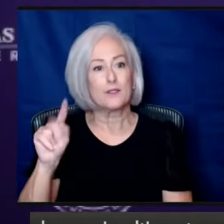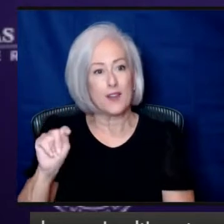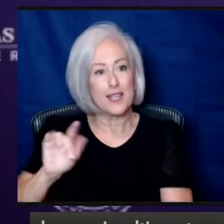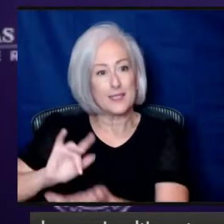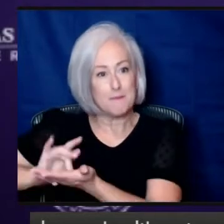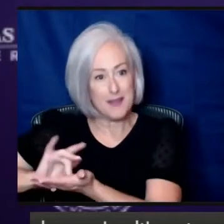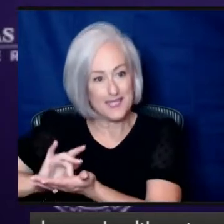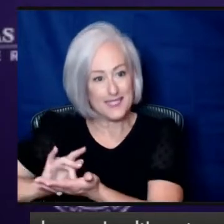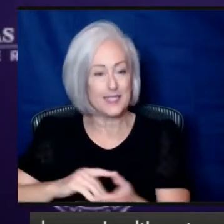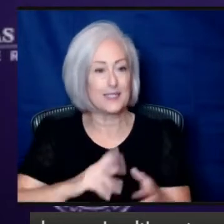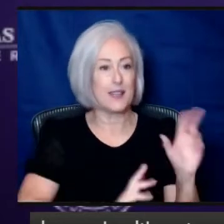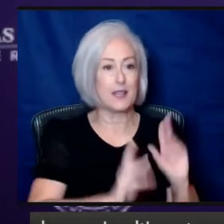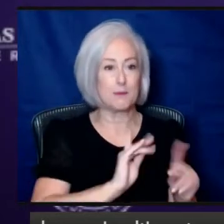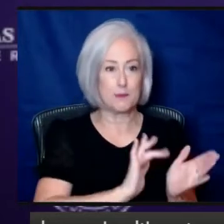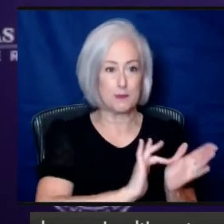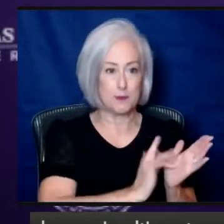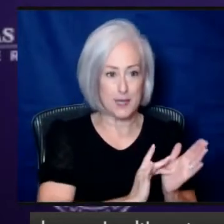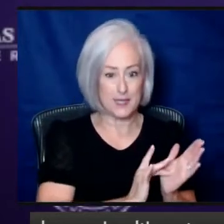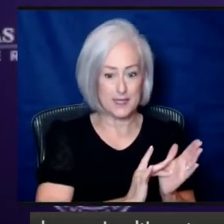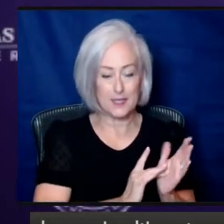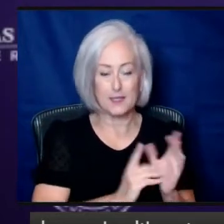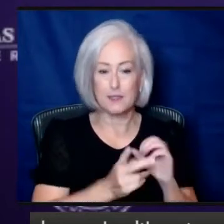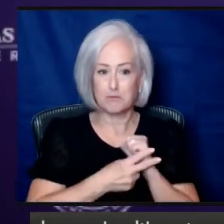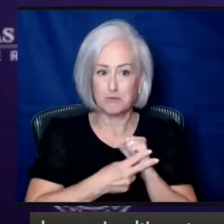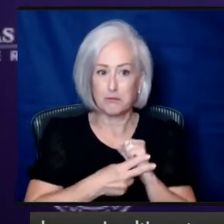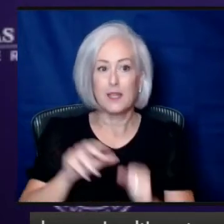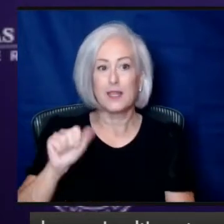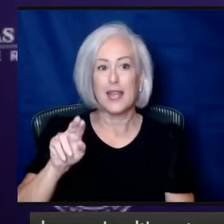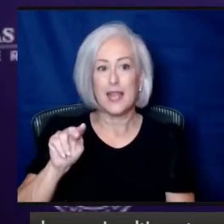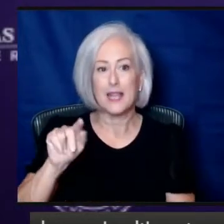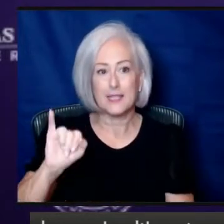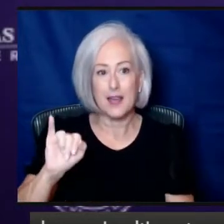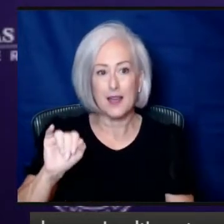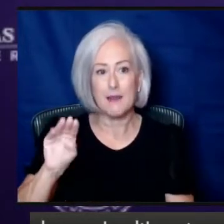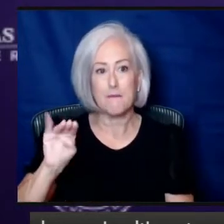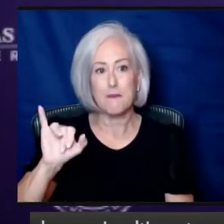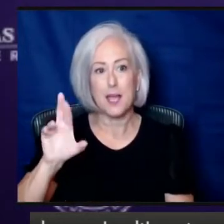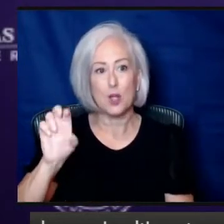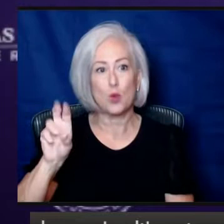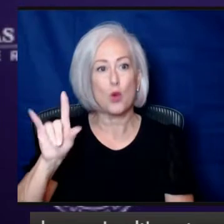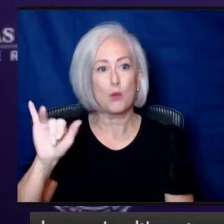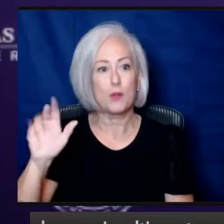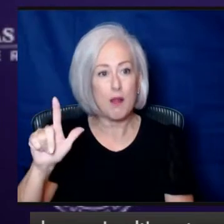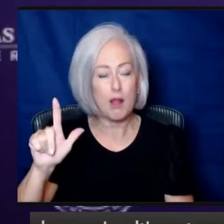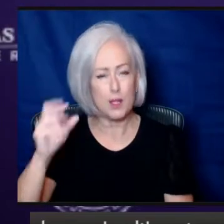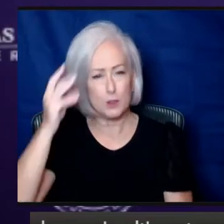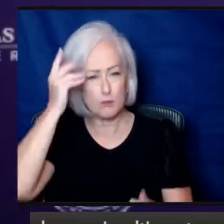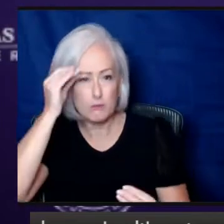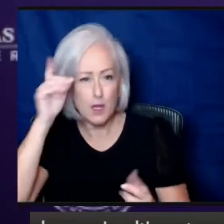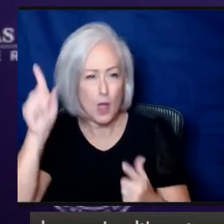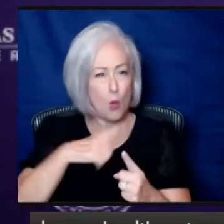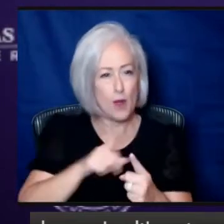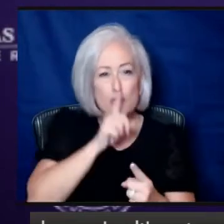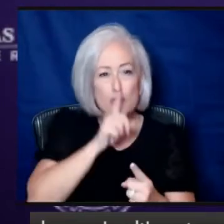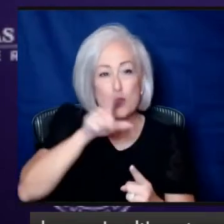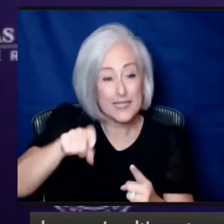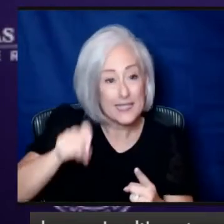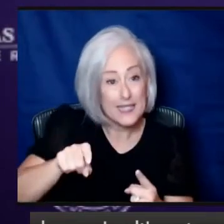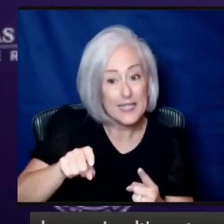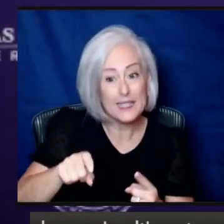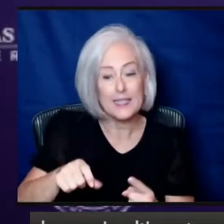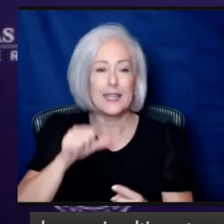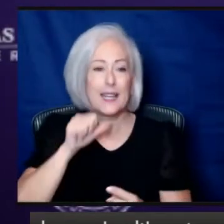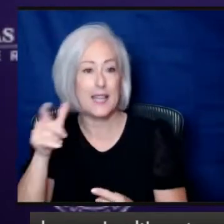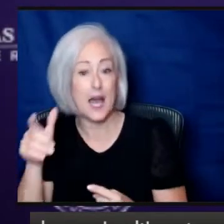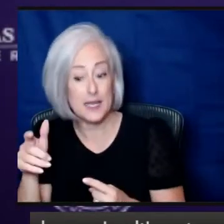preserving antimicrobials. So really trying to think about when we actually need those drugs and trying to be very cautious about which ones we pick. And